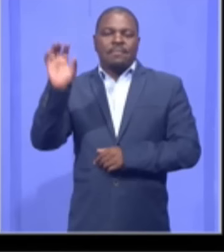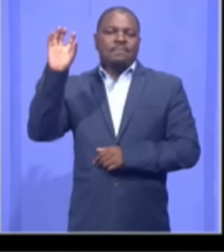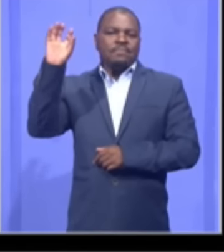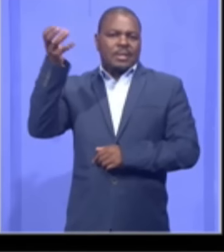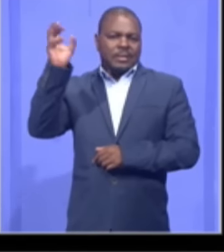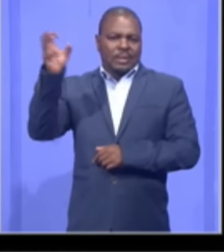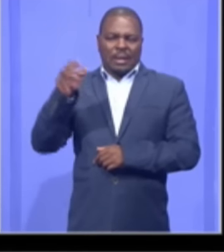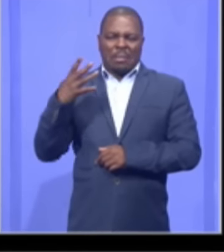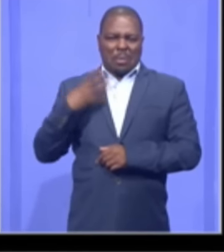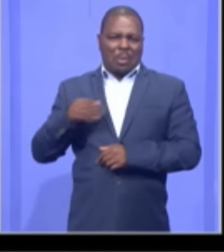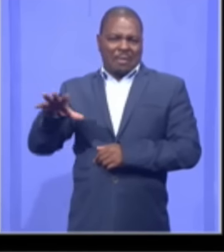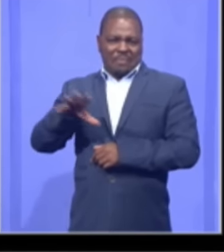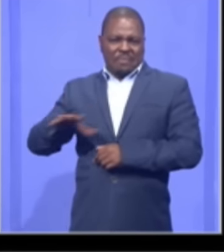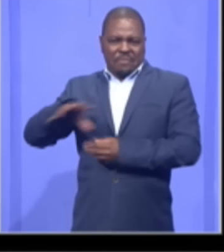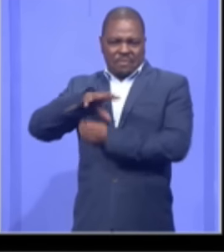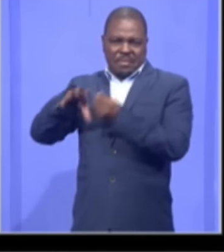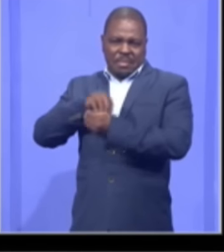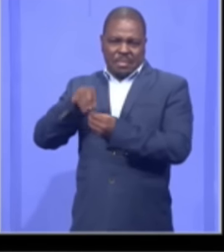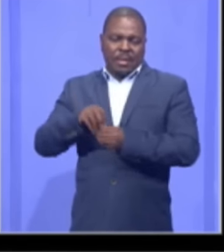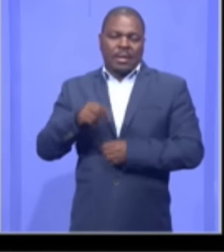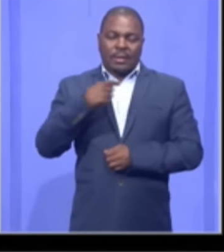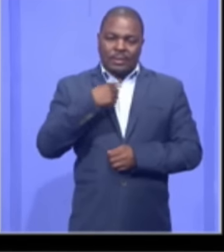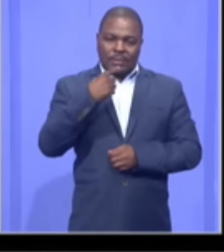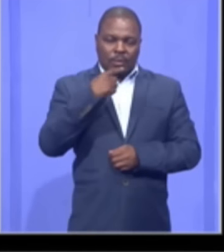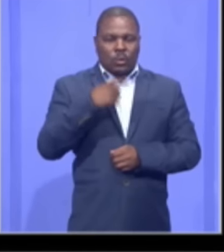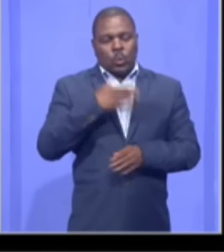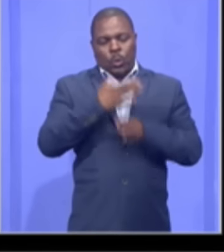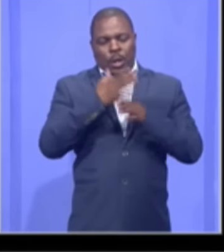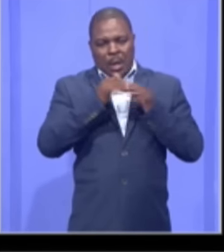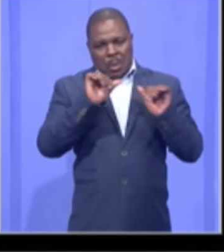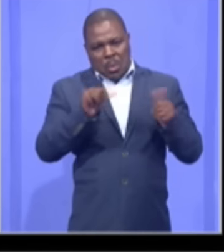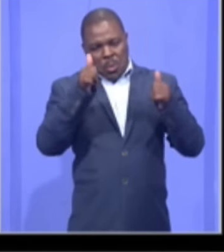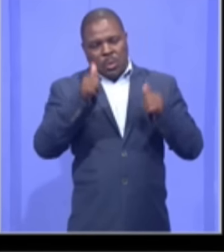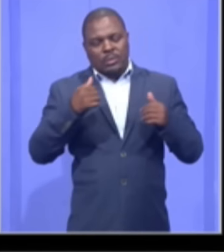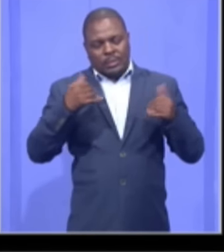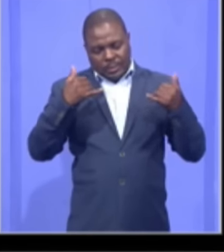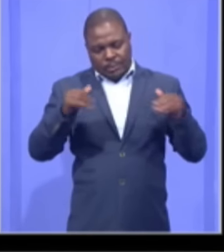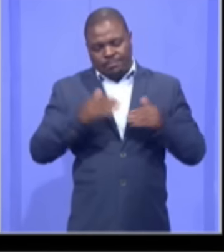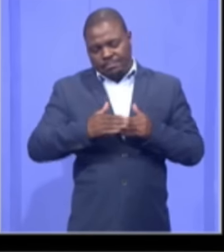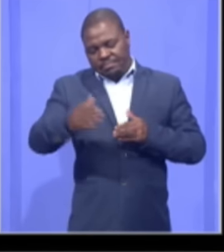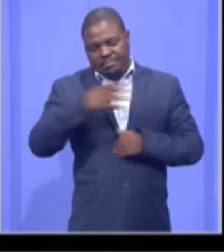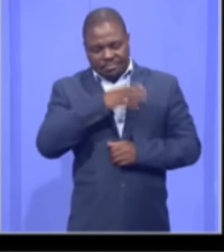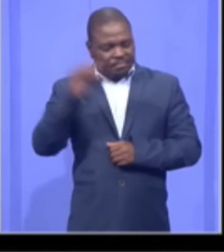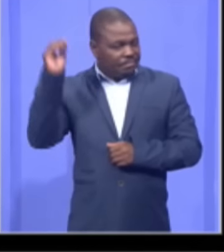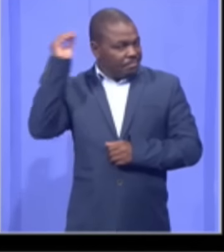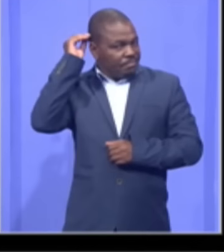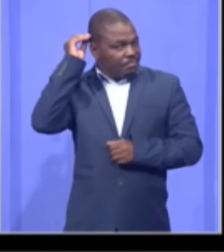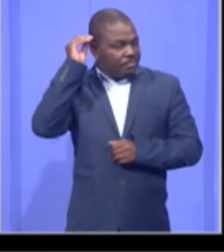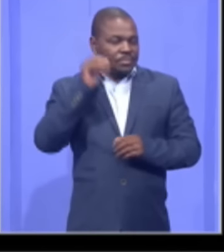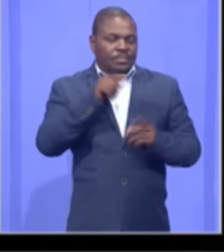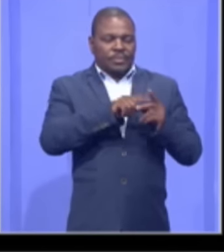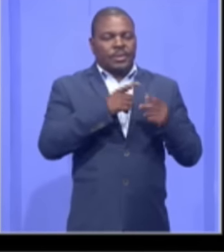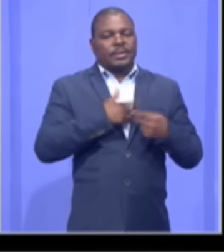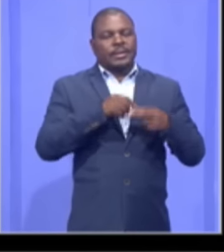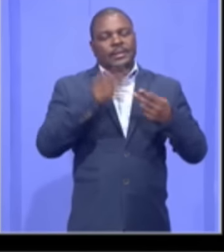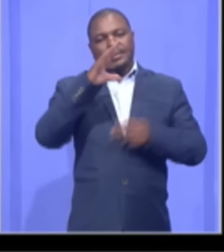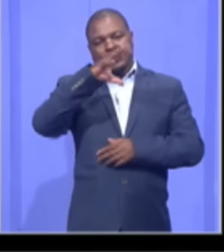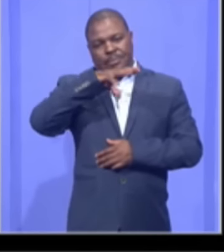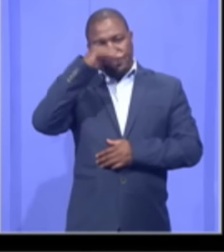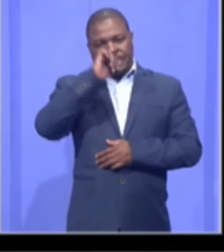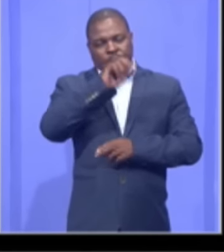hloka re ketso tsa hae tse ntle tsena di etsa ntse re tla sala re di hopola ka mehla moya wa hae o robala